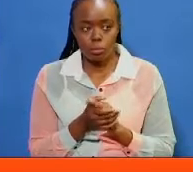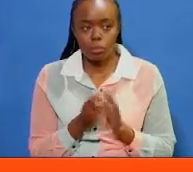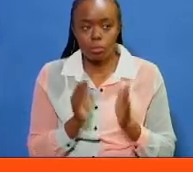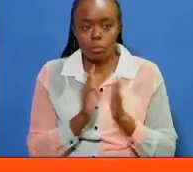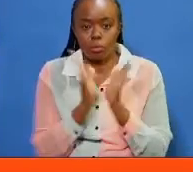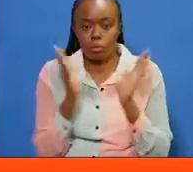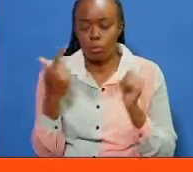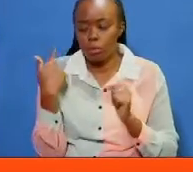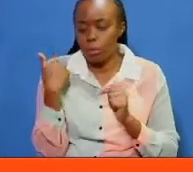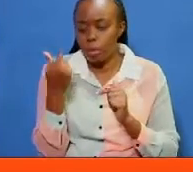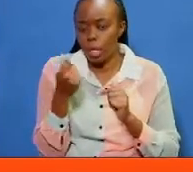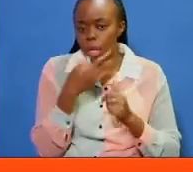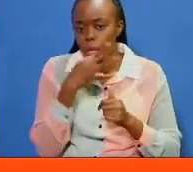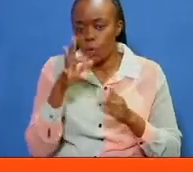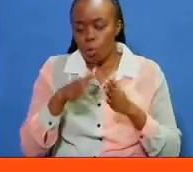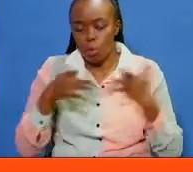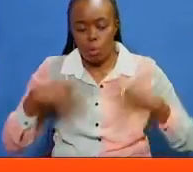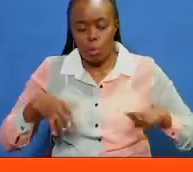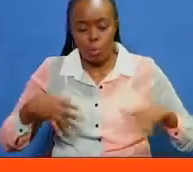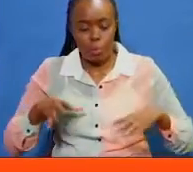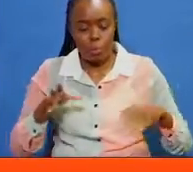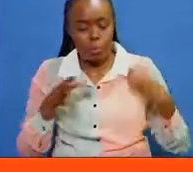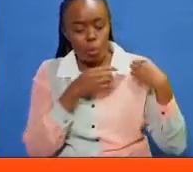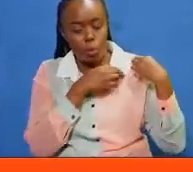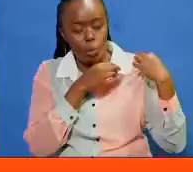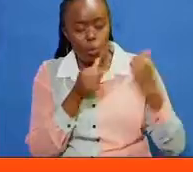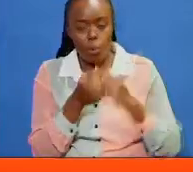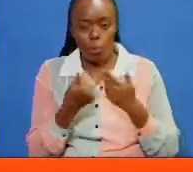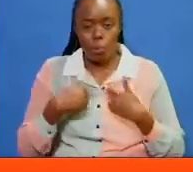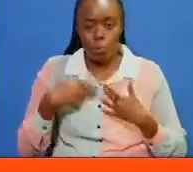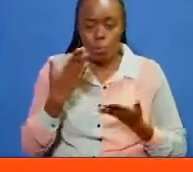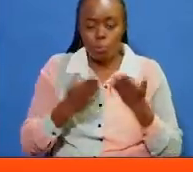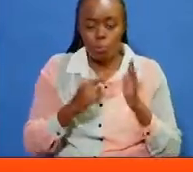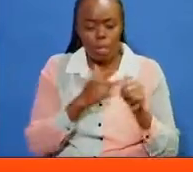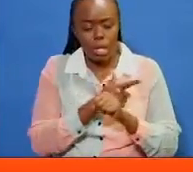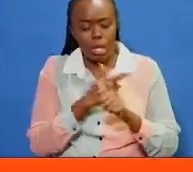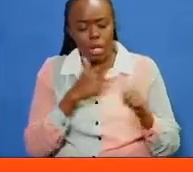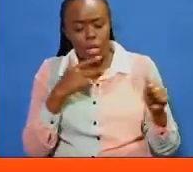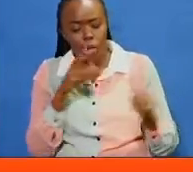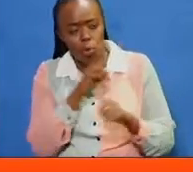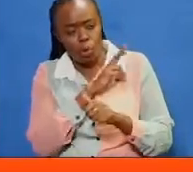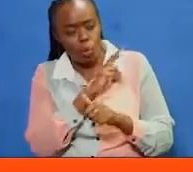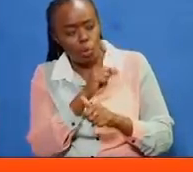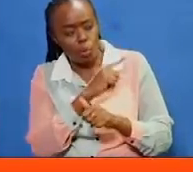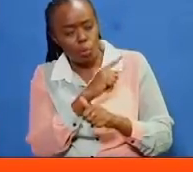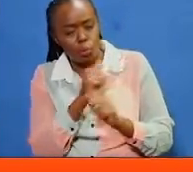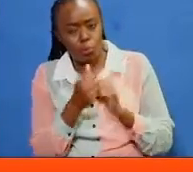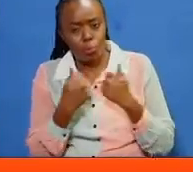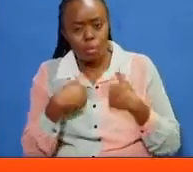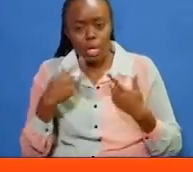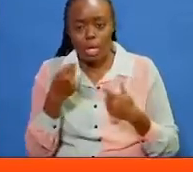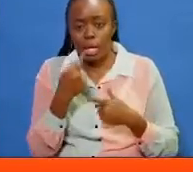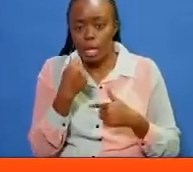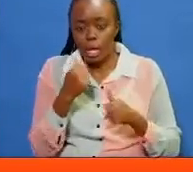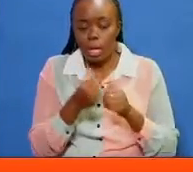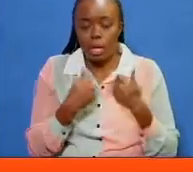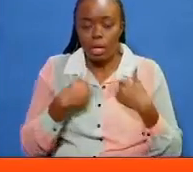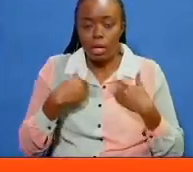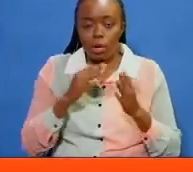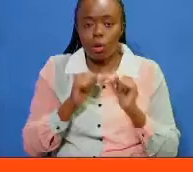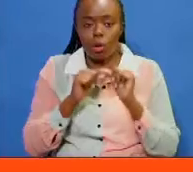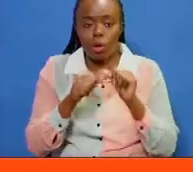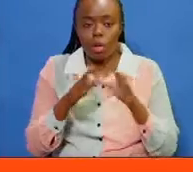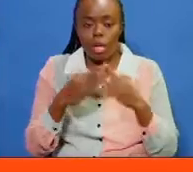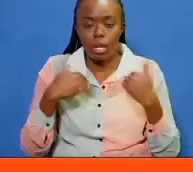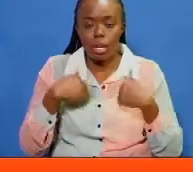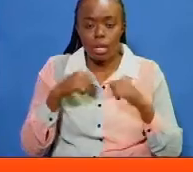Overwhelming number of people volunteering to be vaccinated, as long queues of people volunteering to receive the COVID-19 jab